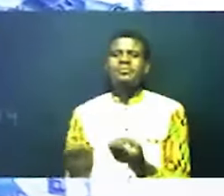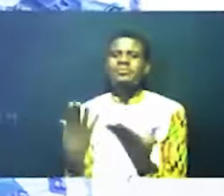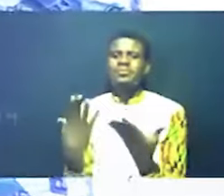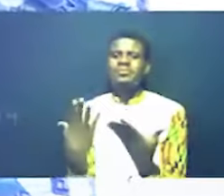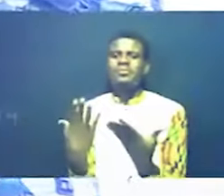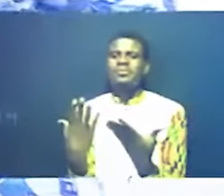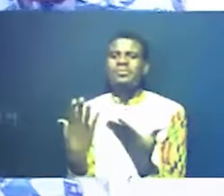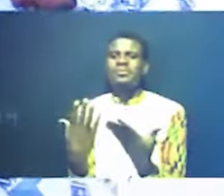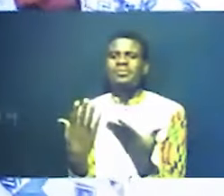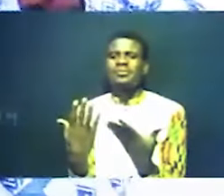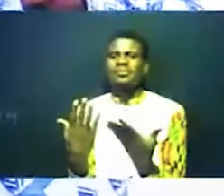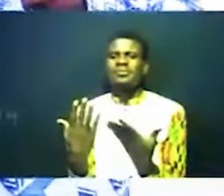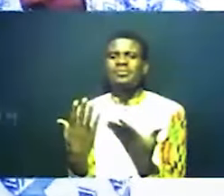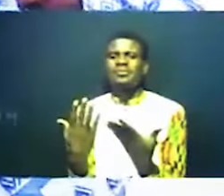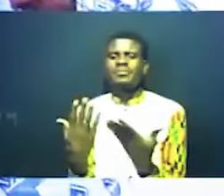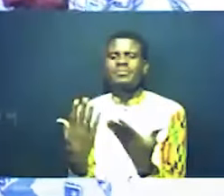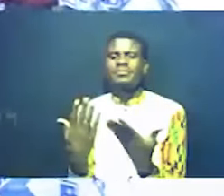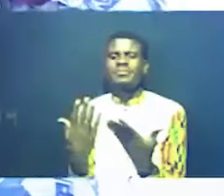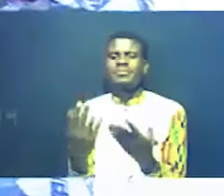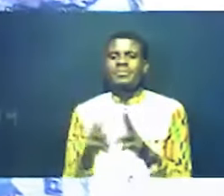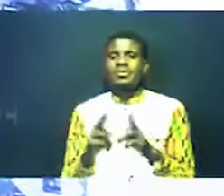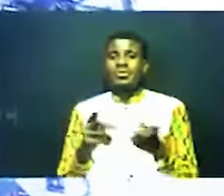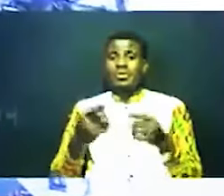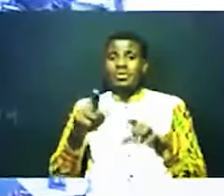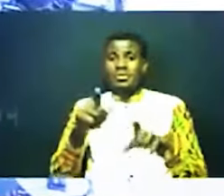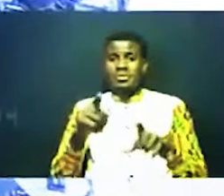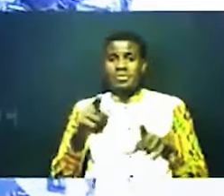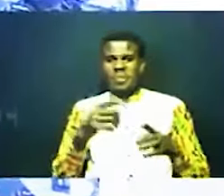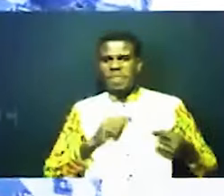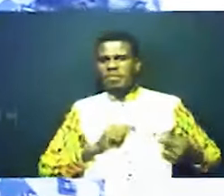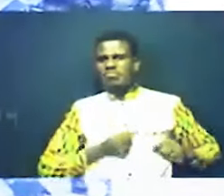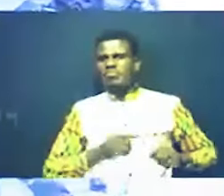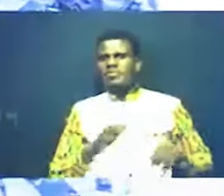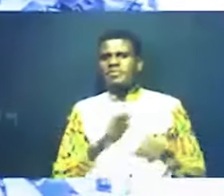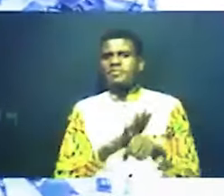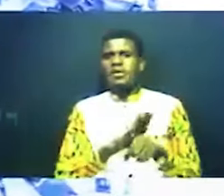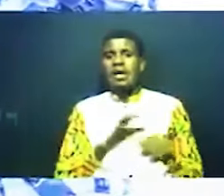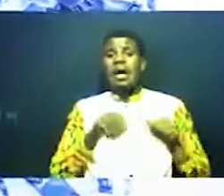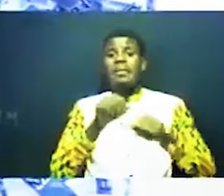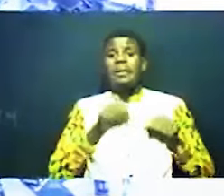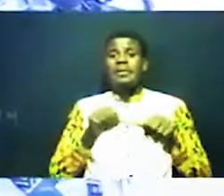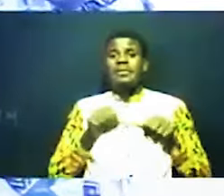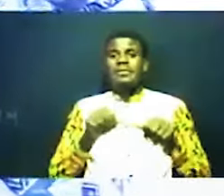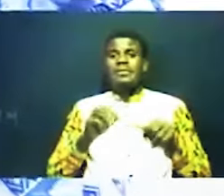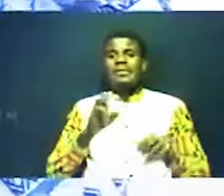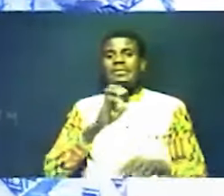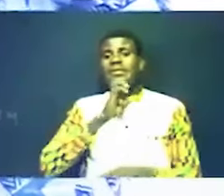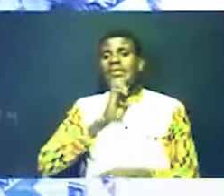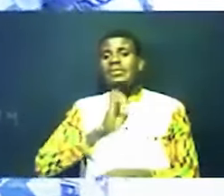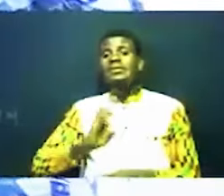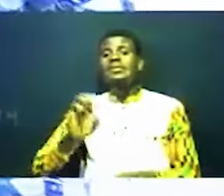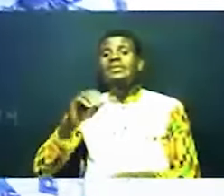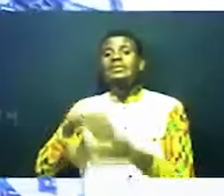So when you are bitter about an elder, to destroy